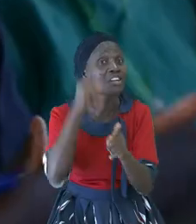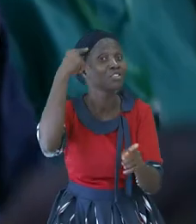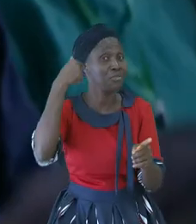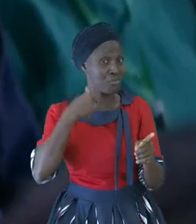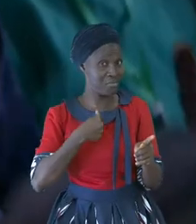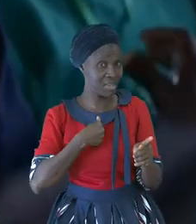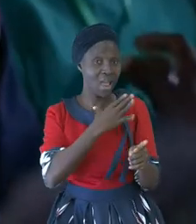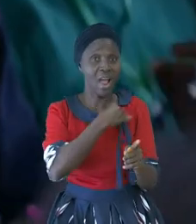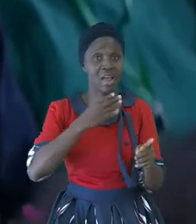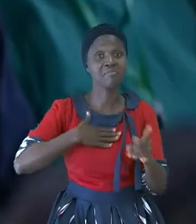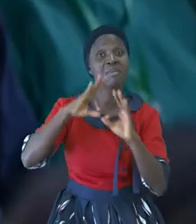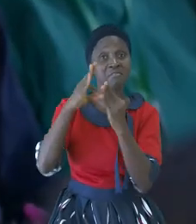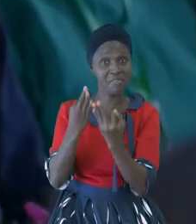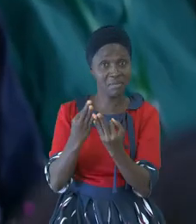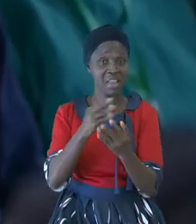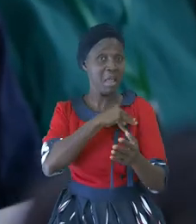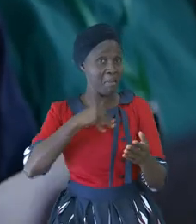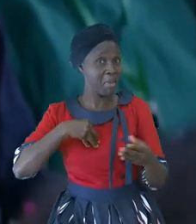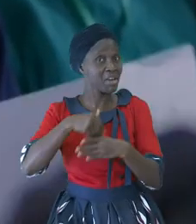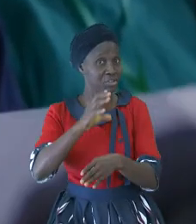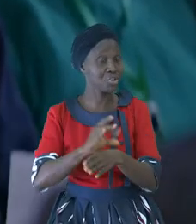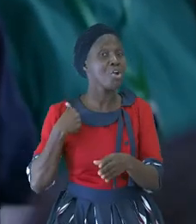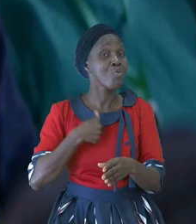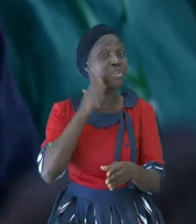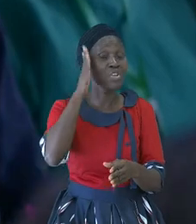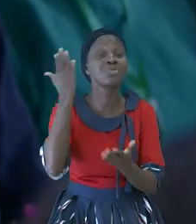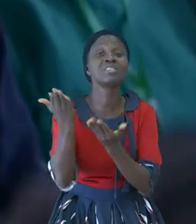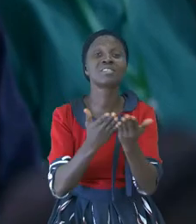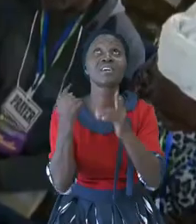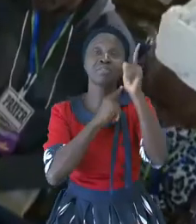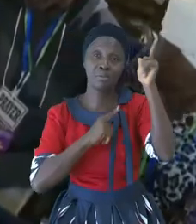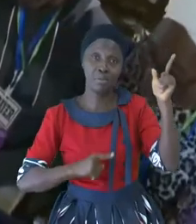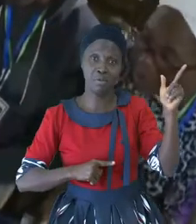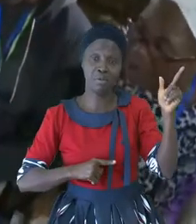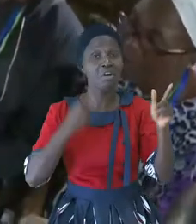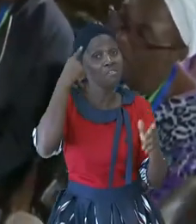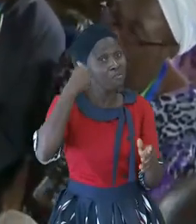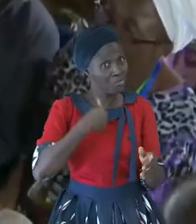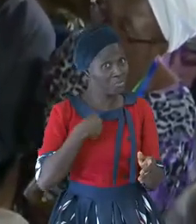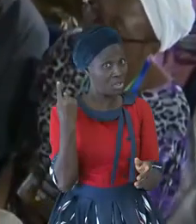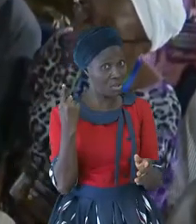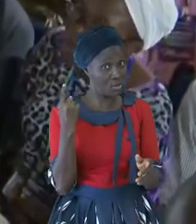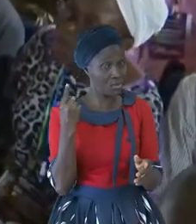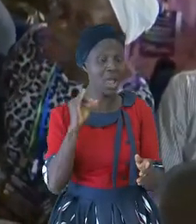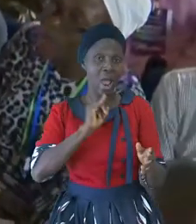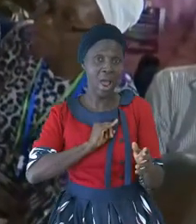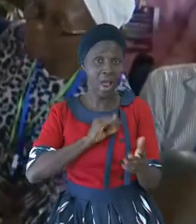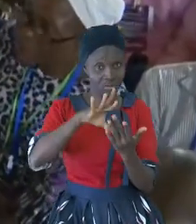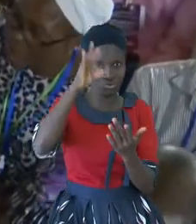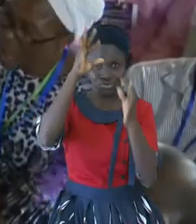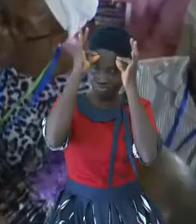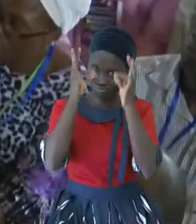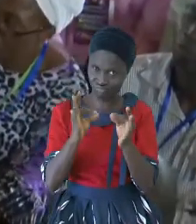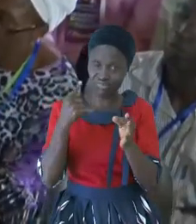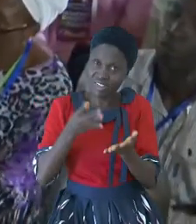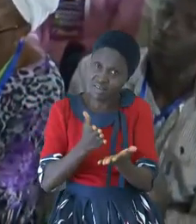and my members, we will serve the Lord. As for me, let to me alone, I choose the right